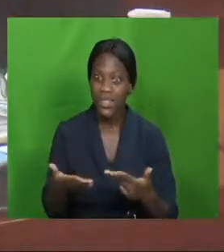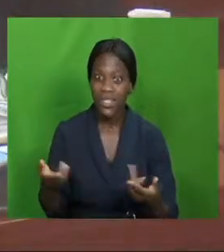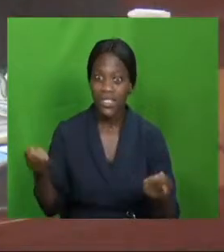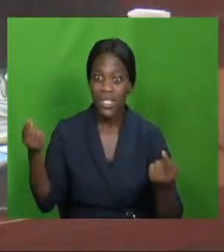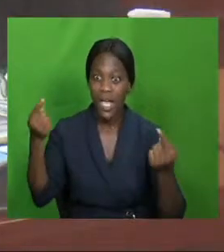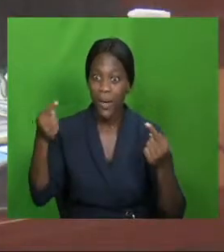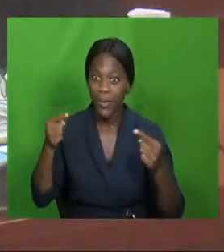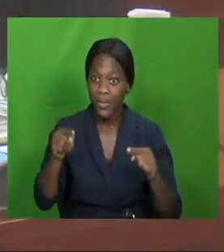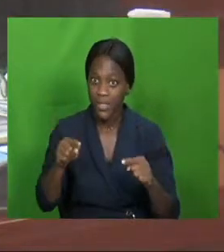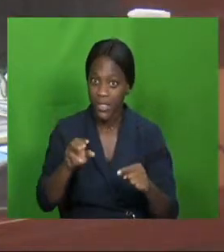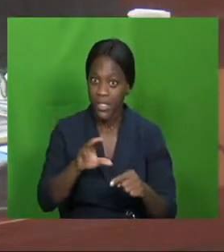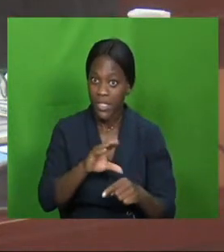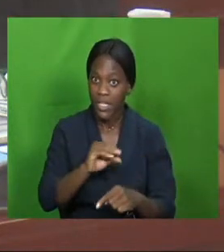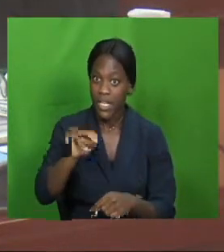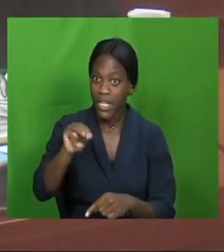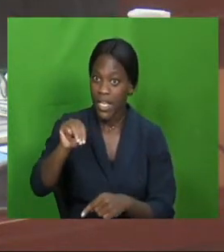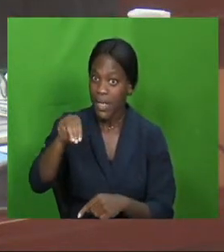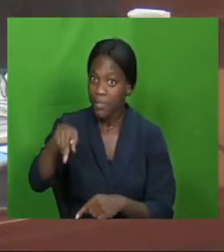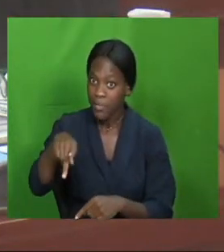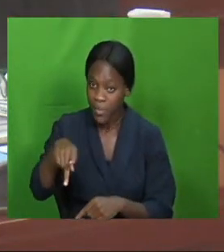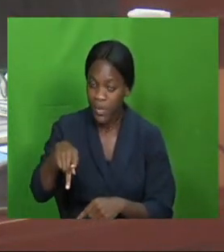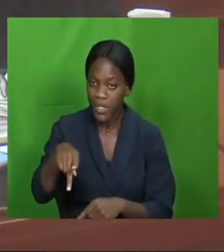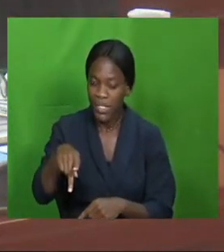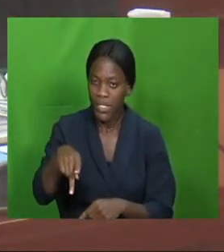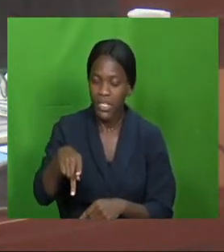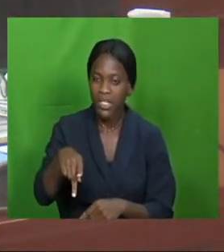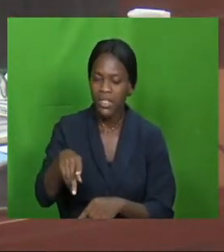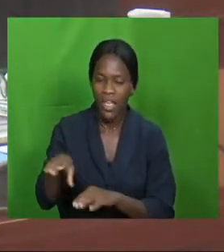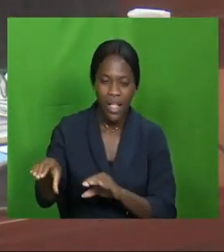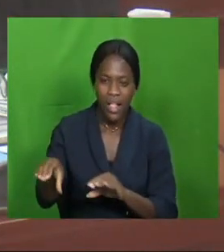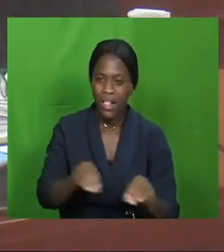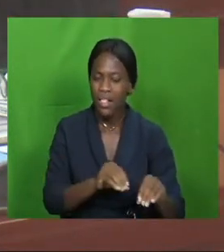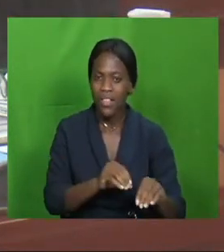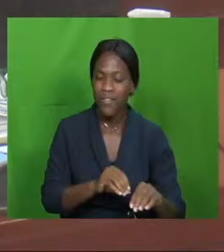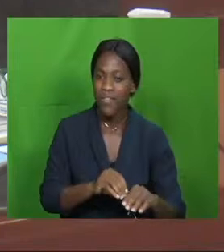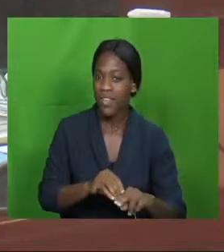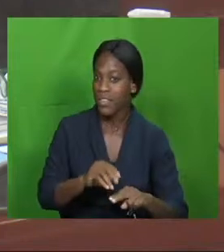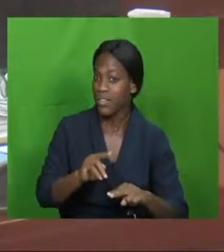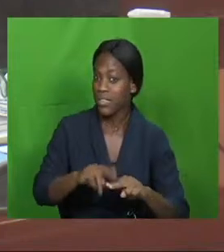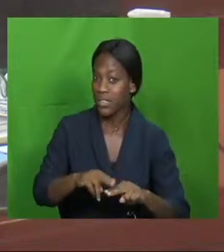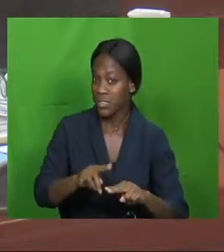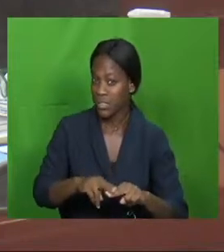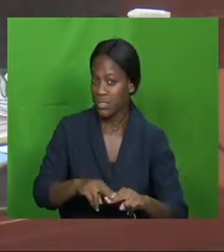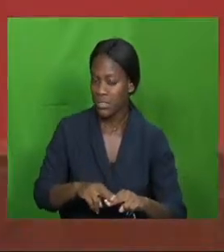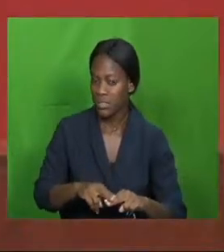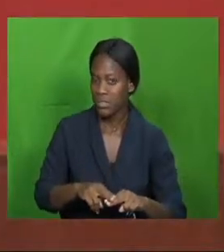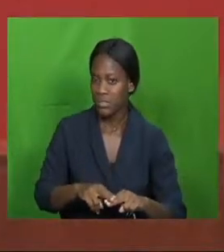an MP must vacate his or her seat.